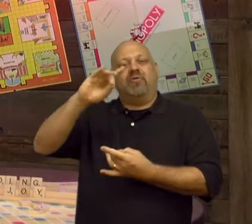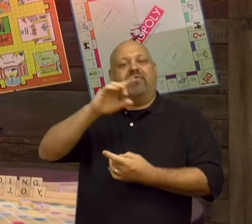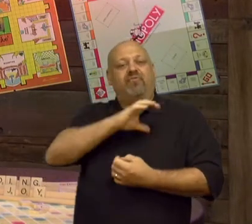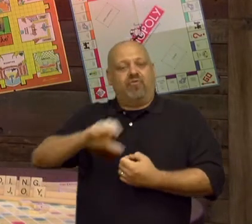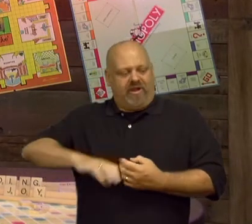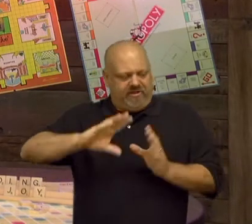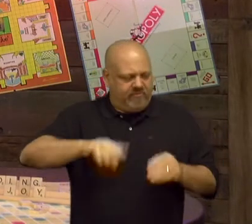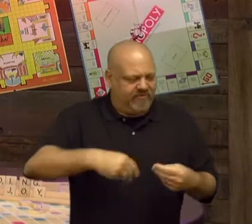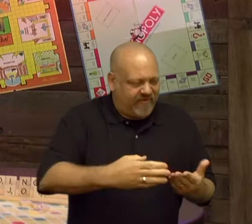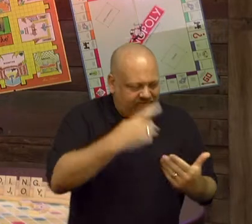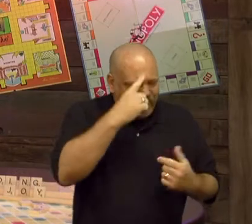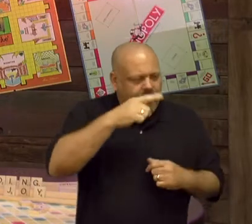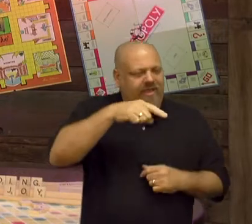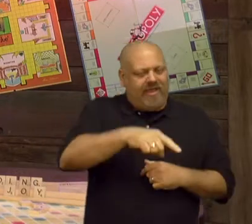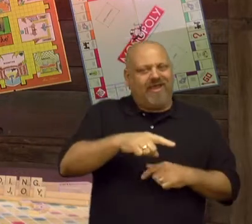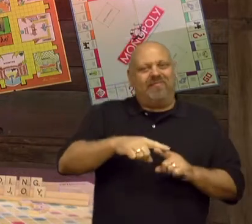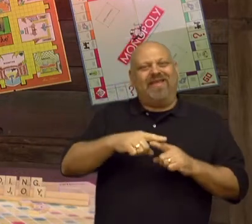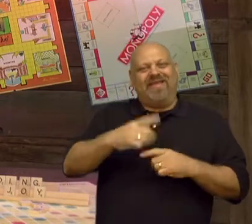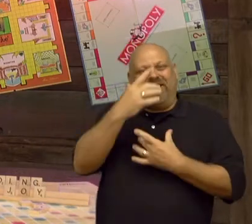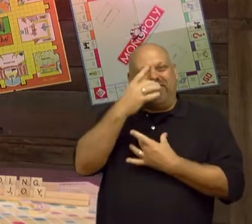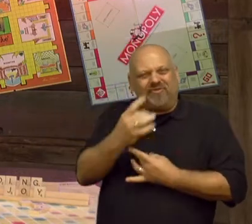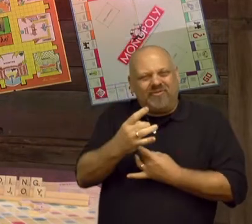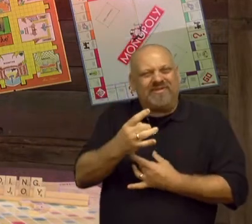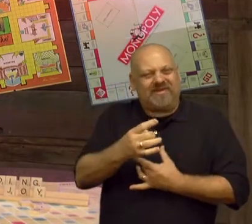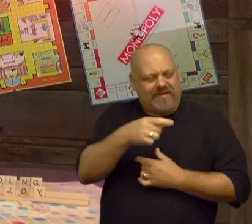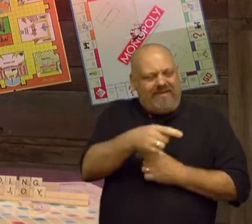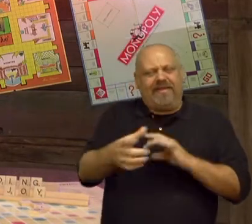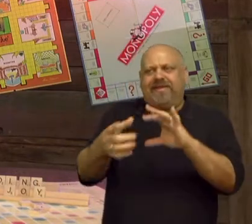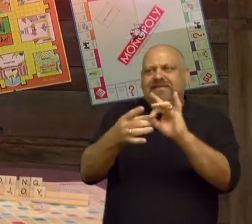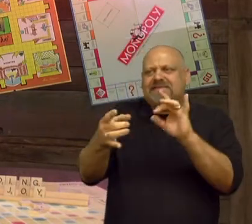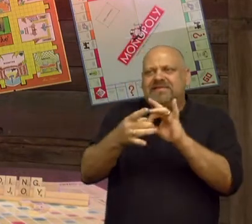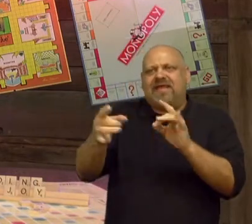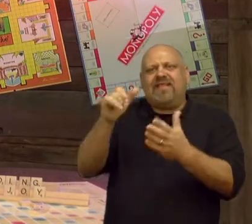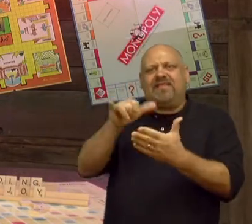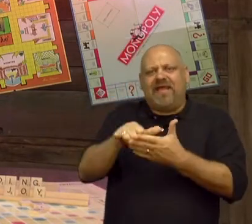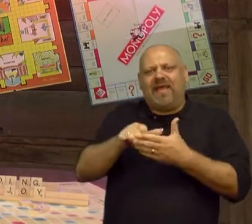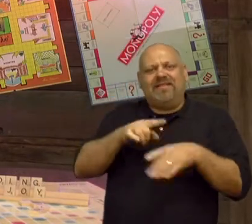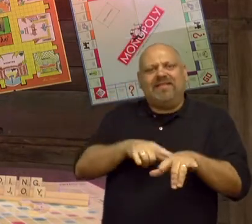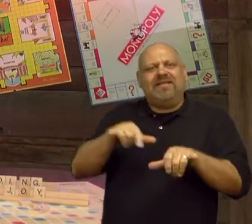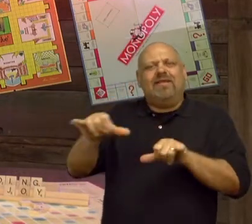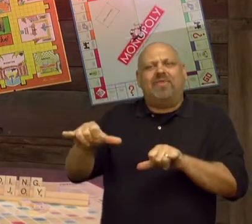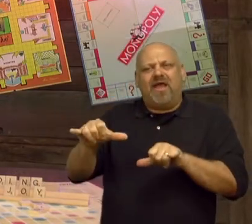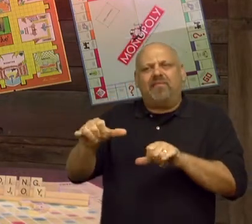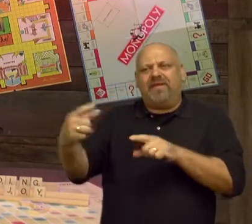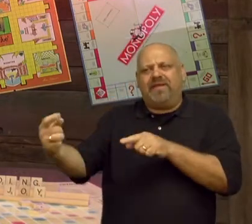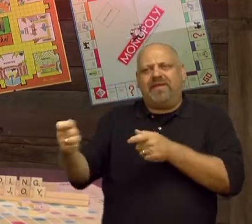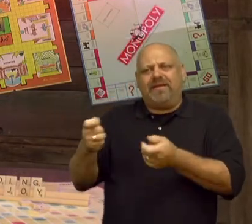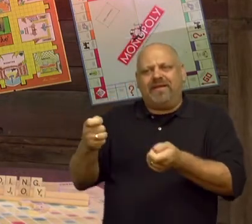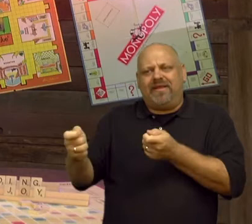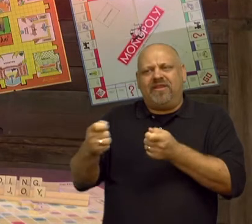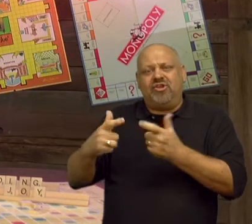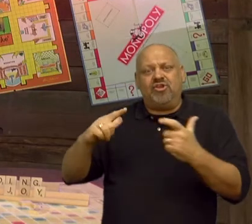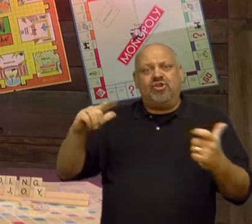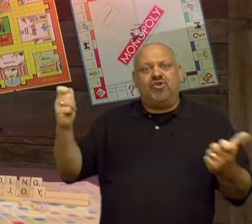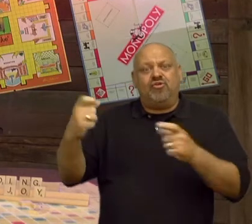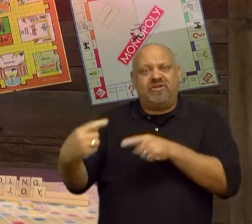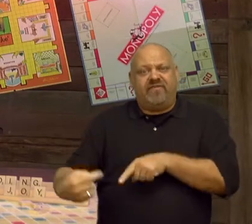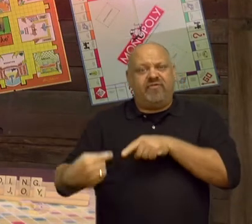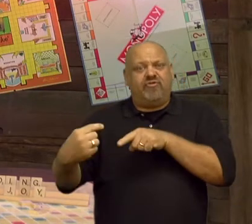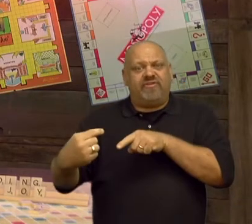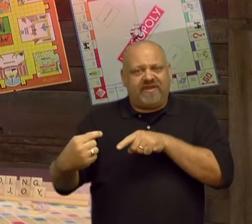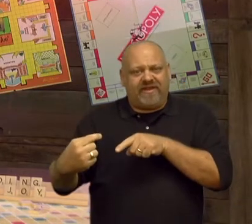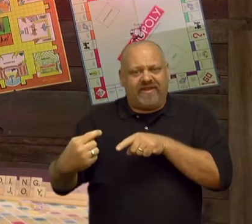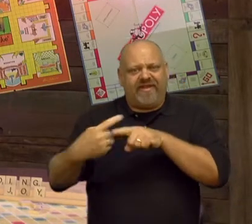Christ. It's interesting that he said this while he was dealing with a very huge adversity.